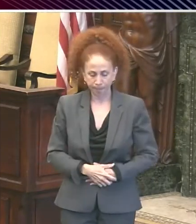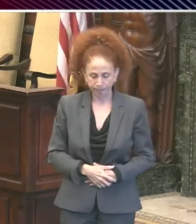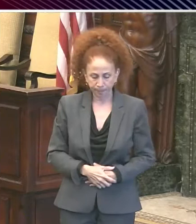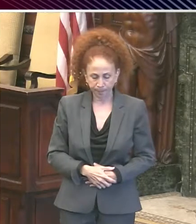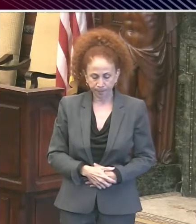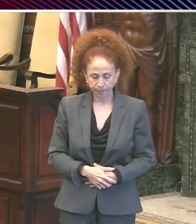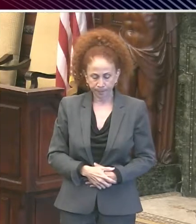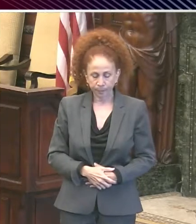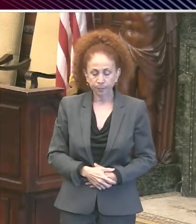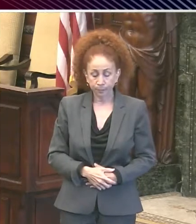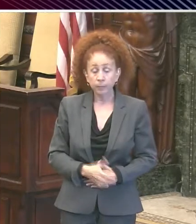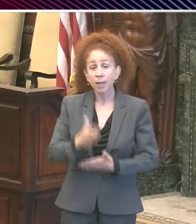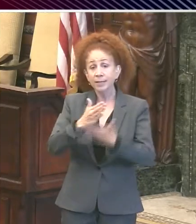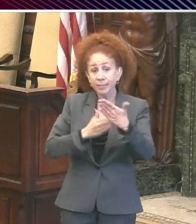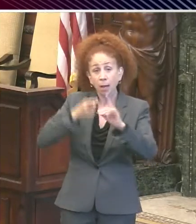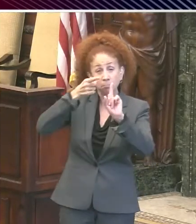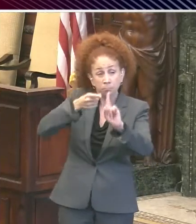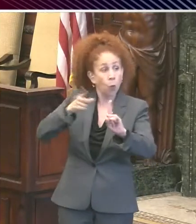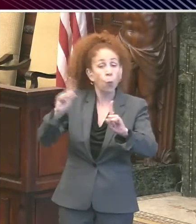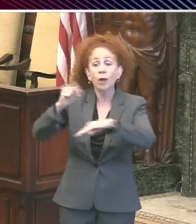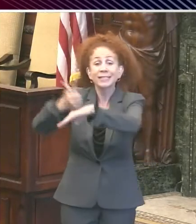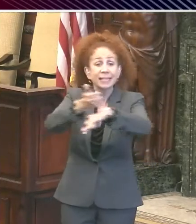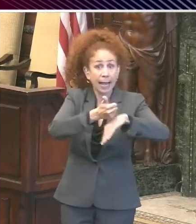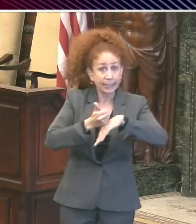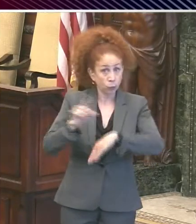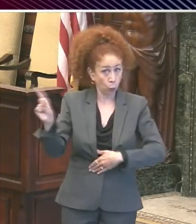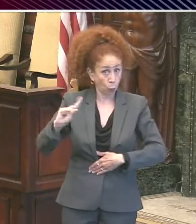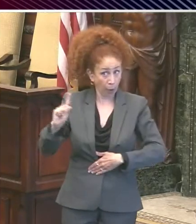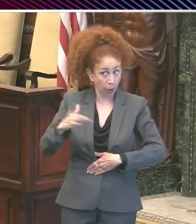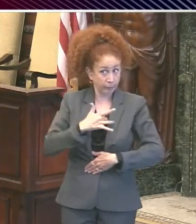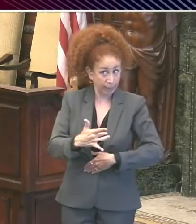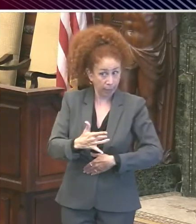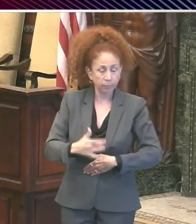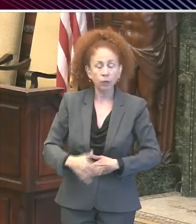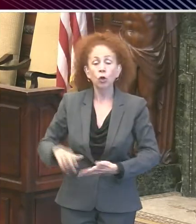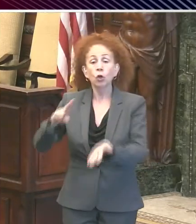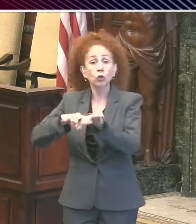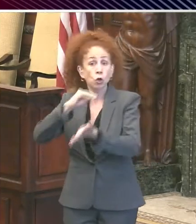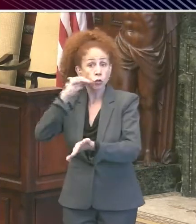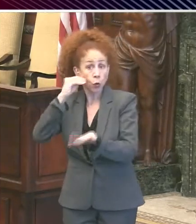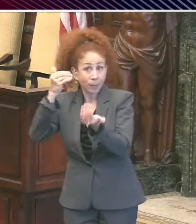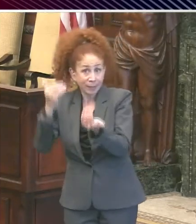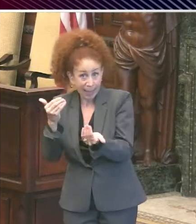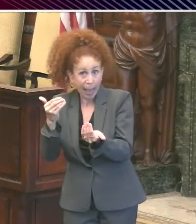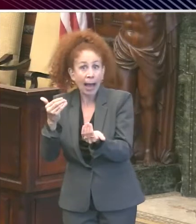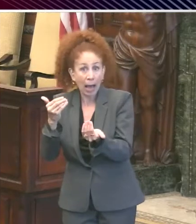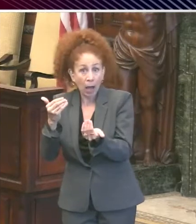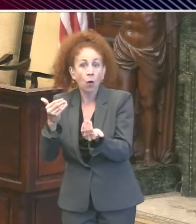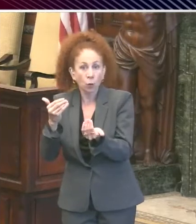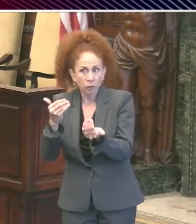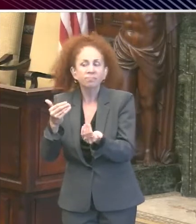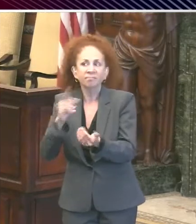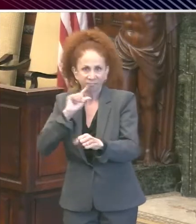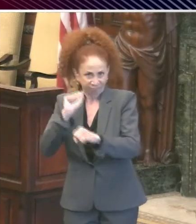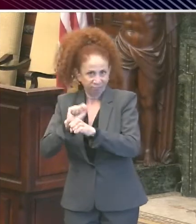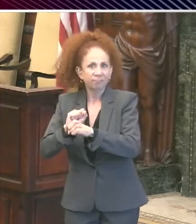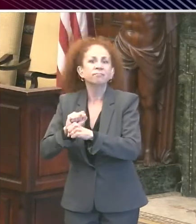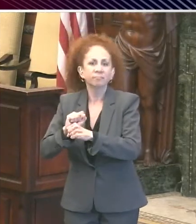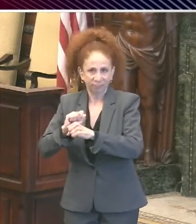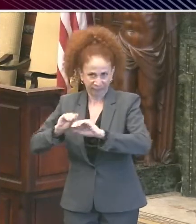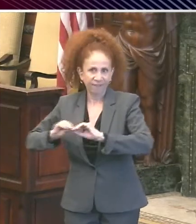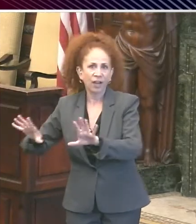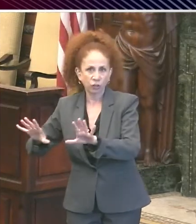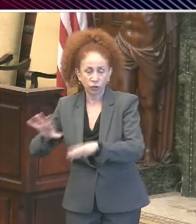Now, just to update you on some specific settings as far as where the infection is going, in nursing homes right now, we're seeing very little signs of infection. Of